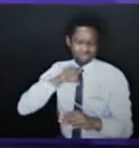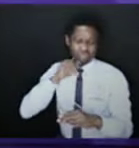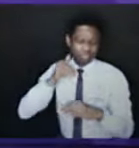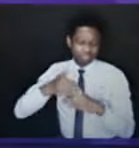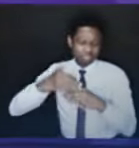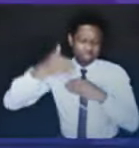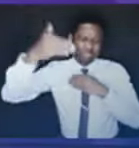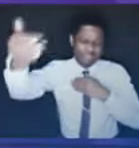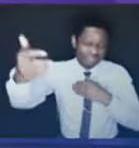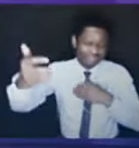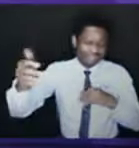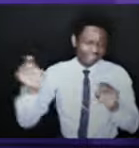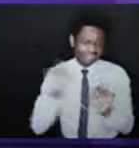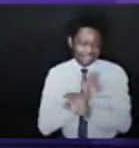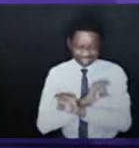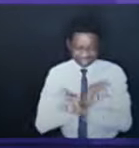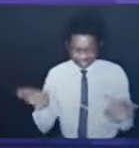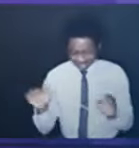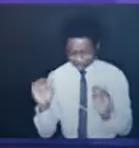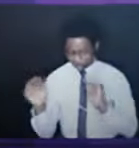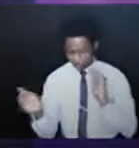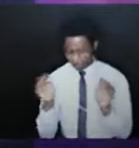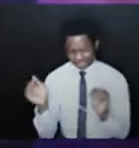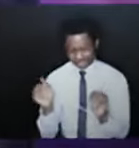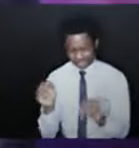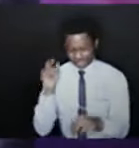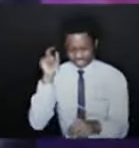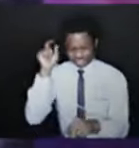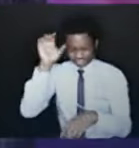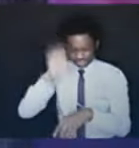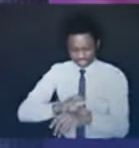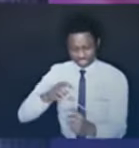anything that will come after